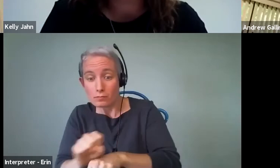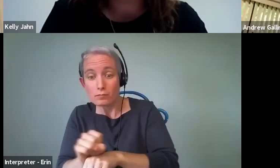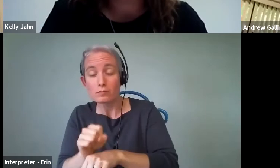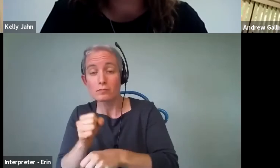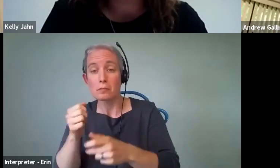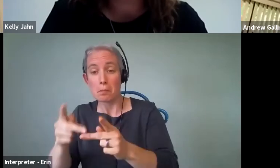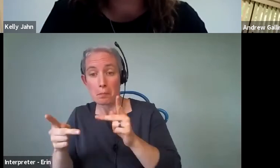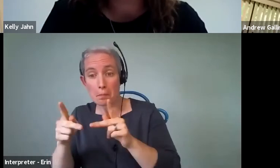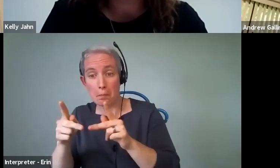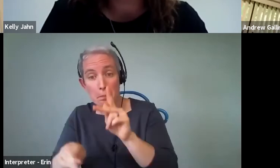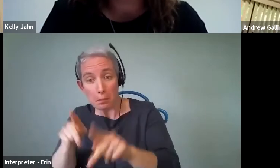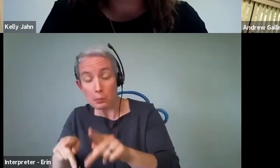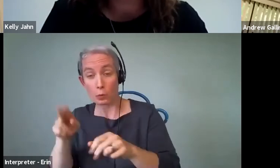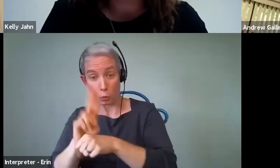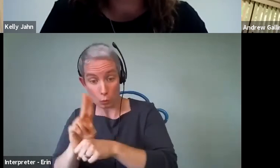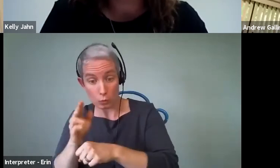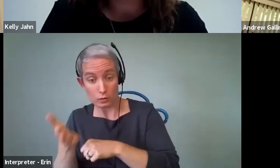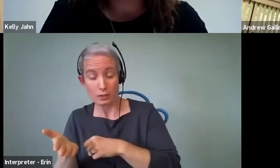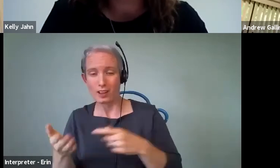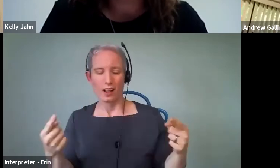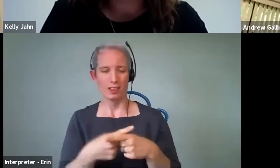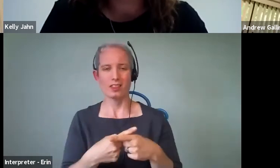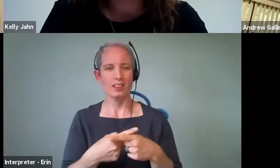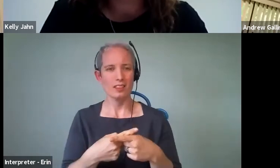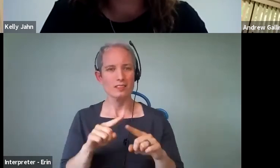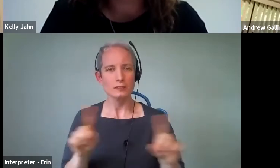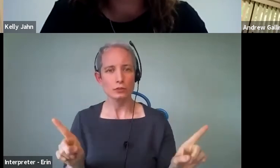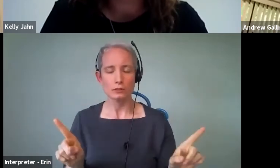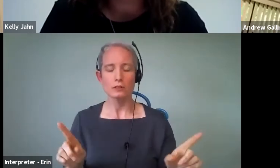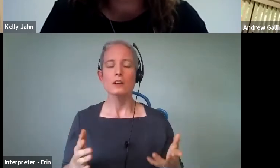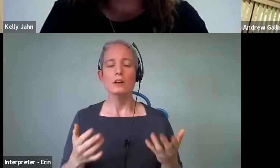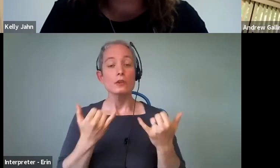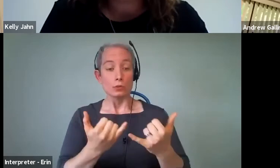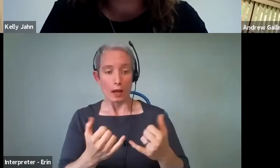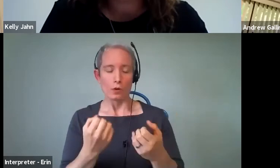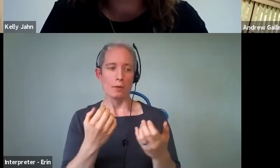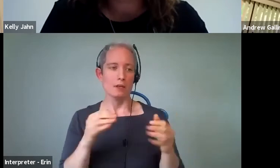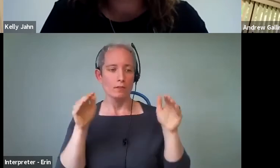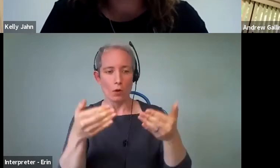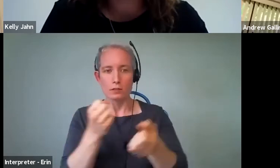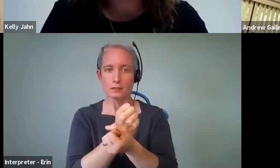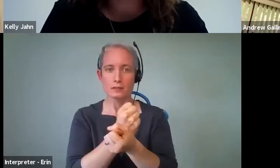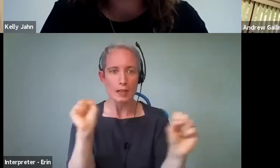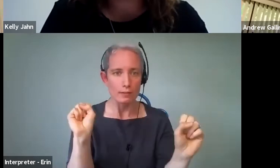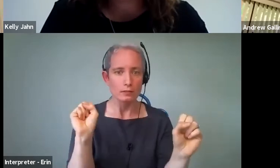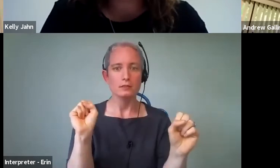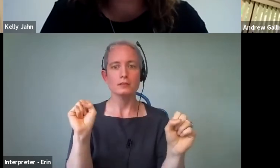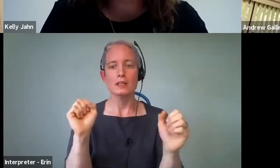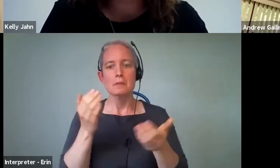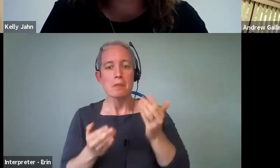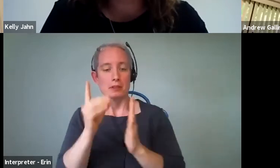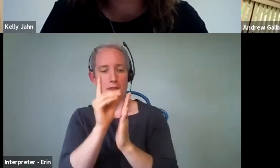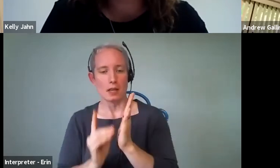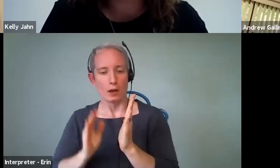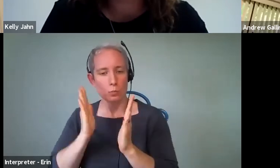with the safety regulations, with so much changing and in terms of how you would design a space, it's again